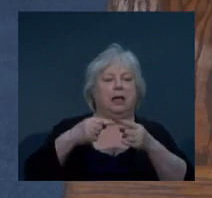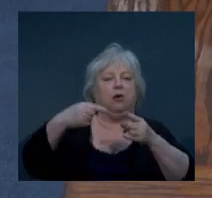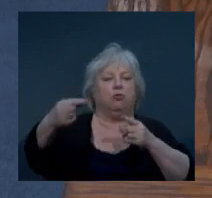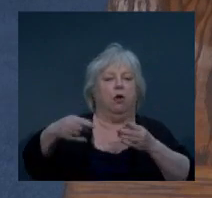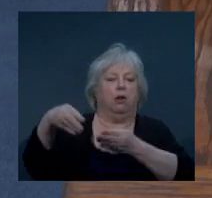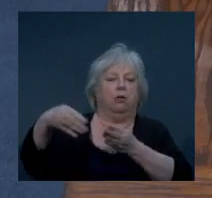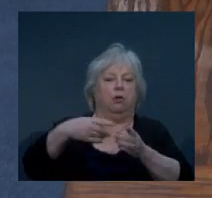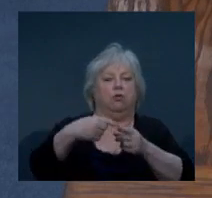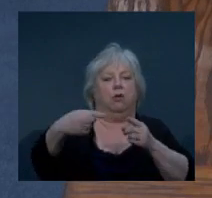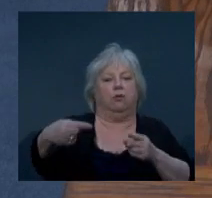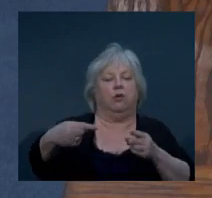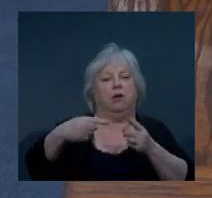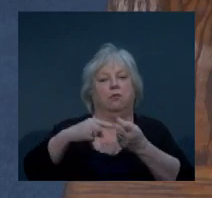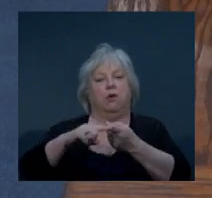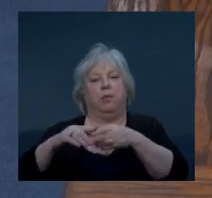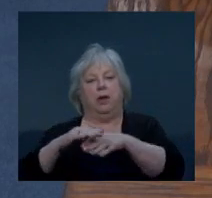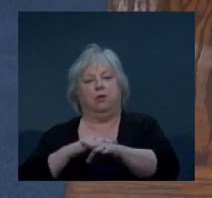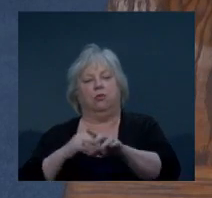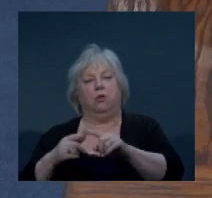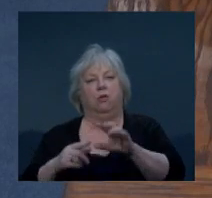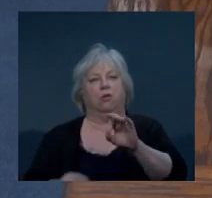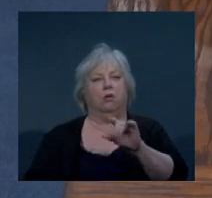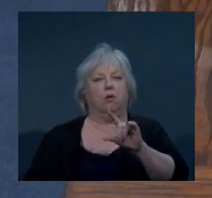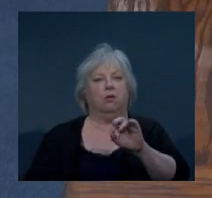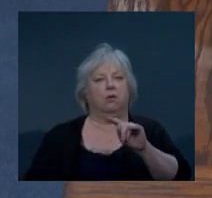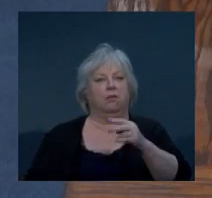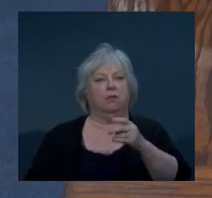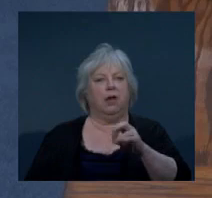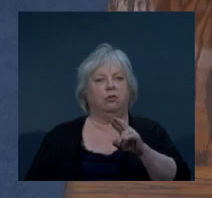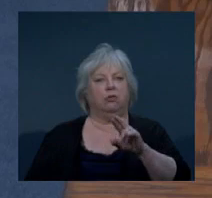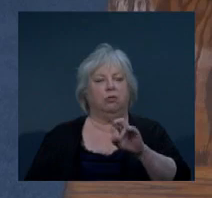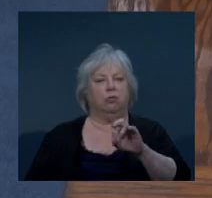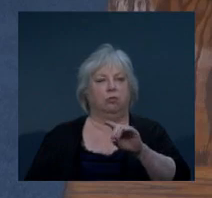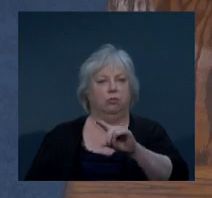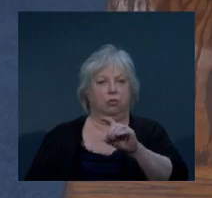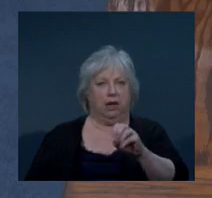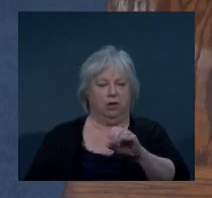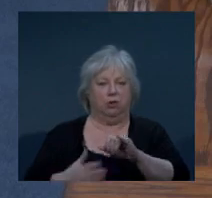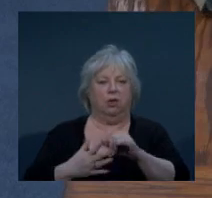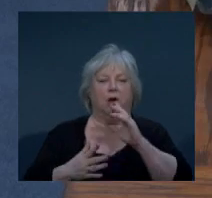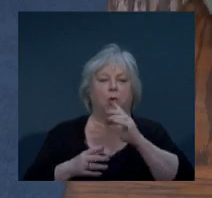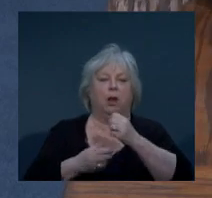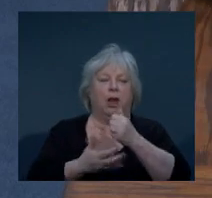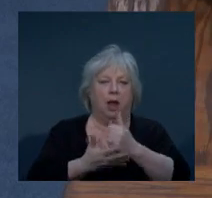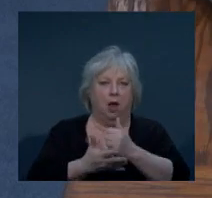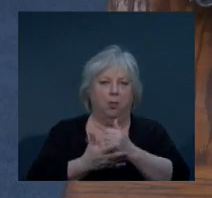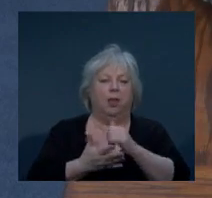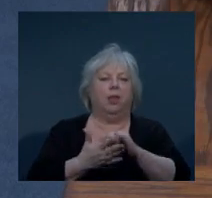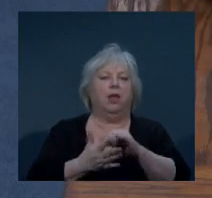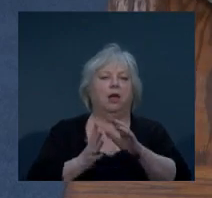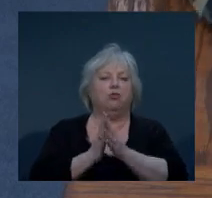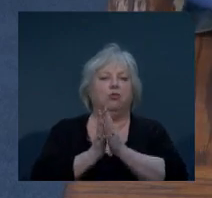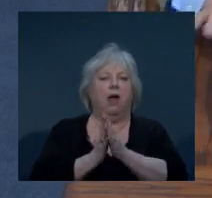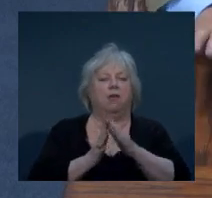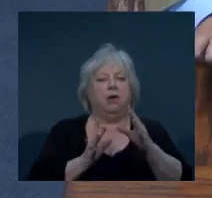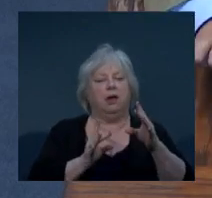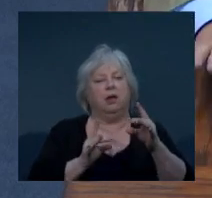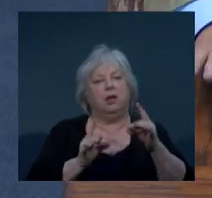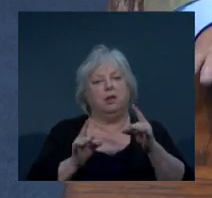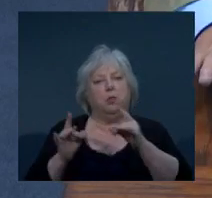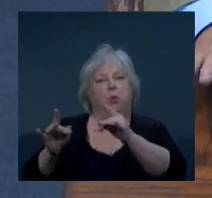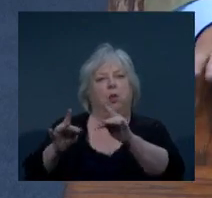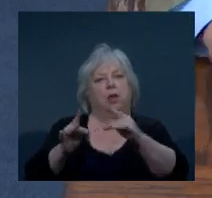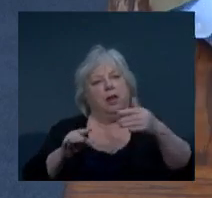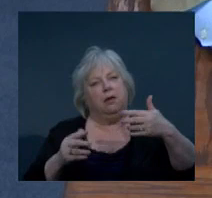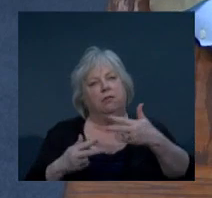street from the entrance to Fletcher Ridge, which will help ensure that traffic flow is smooth through this